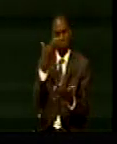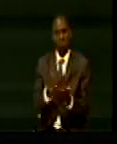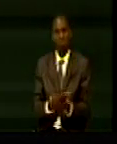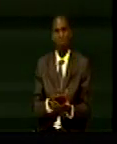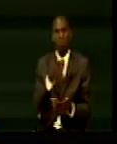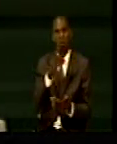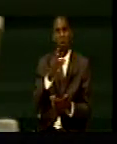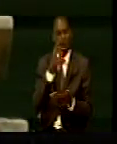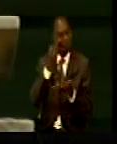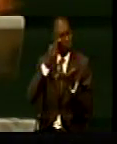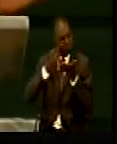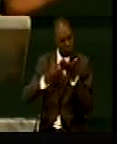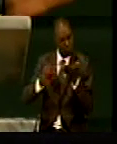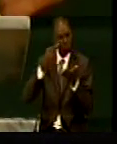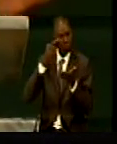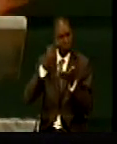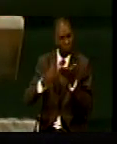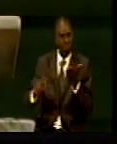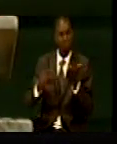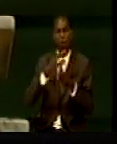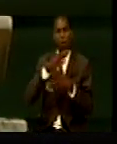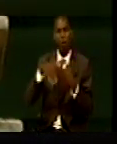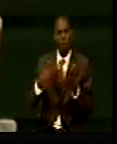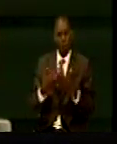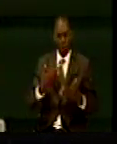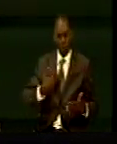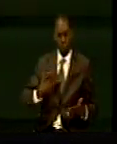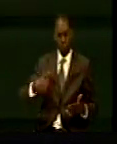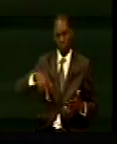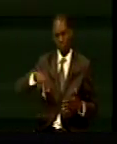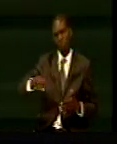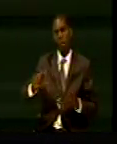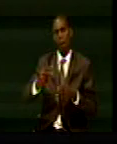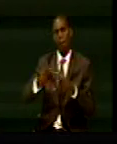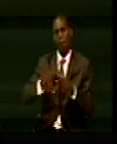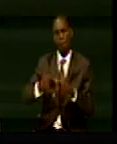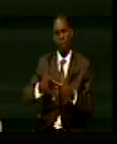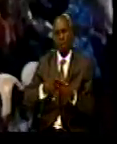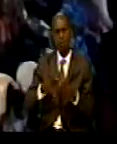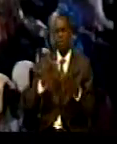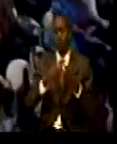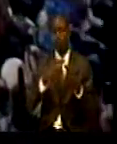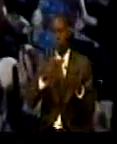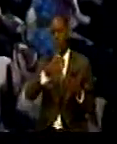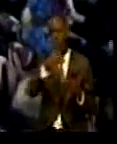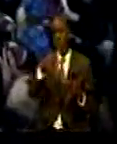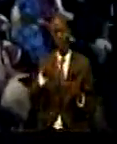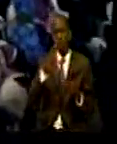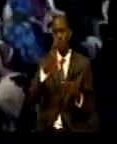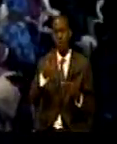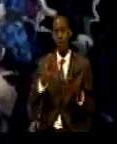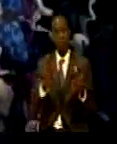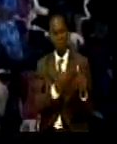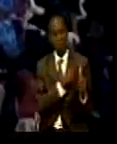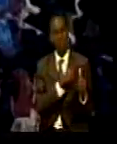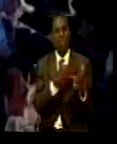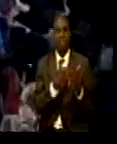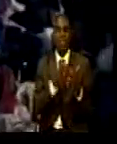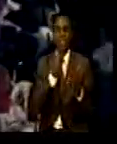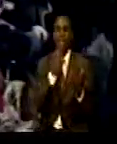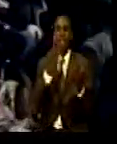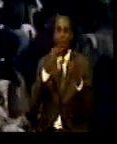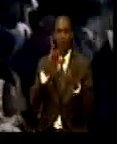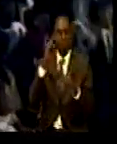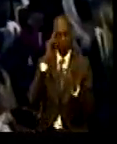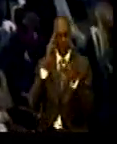you know, all those religious festivals. To the Jew first is coming to you. And